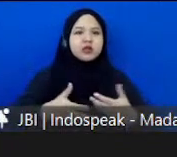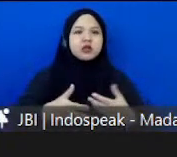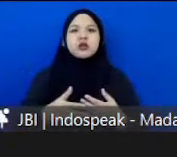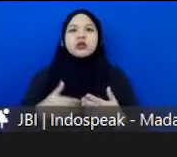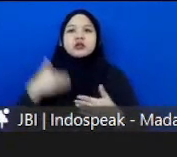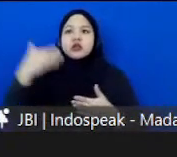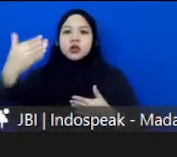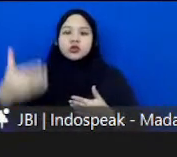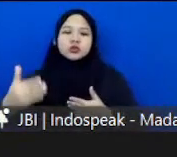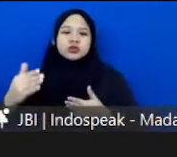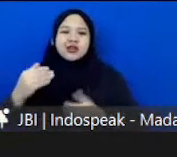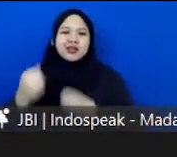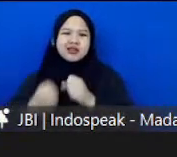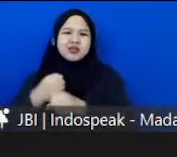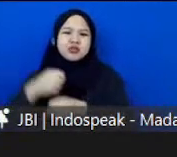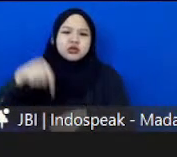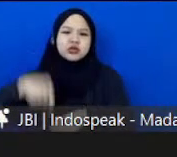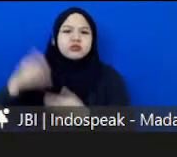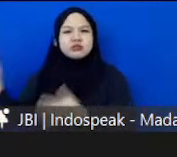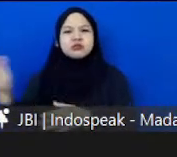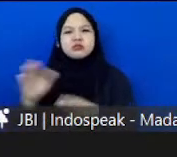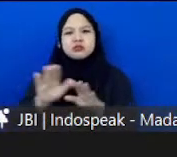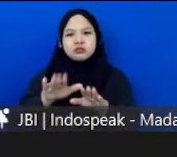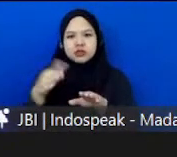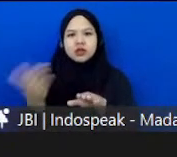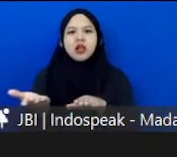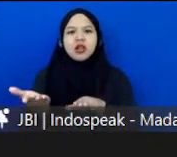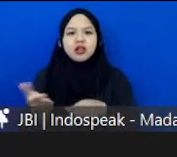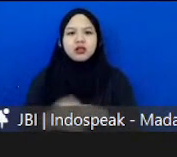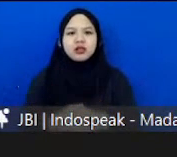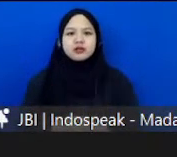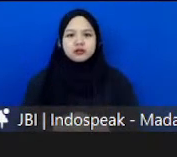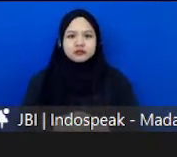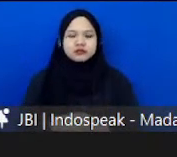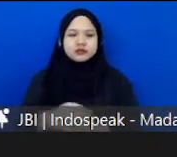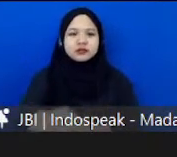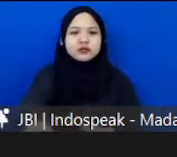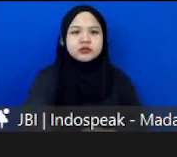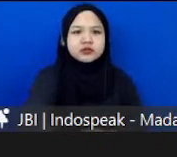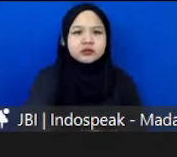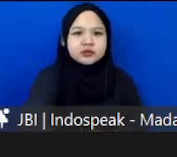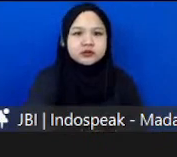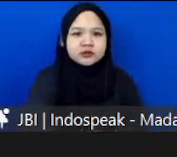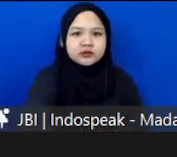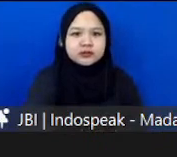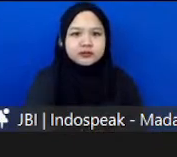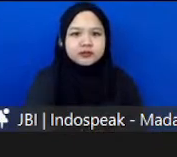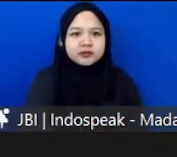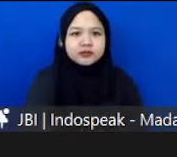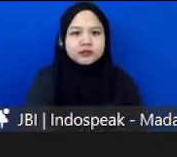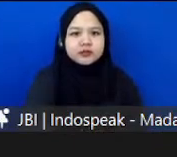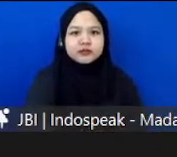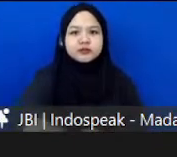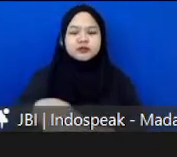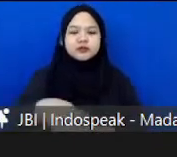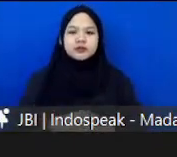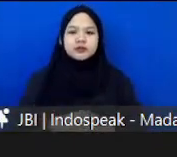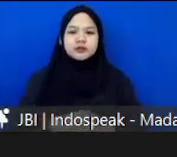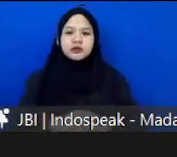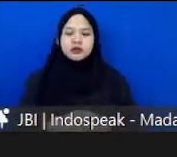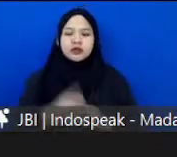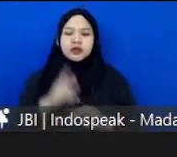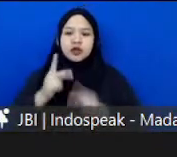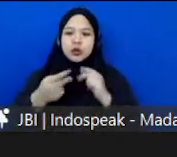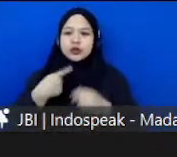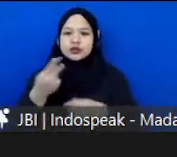So where did we get it wrong in our mental health care? Slide. It helps us if we learn